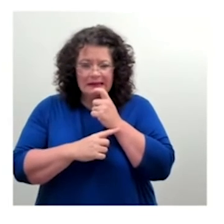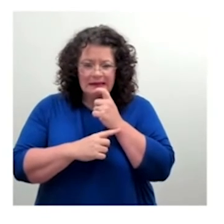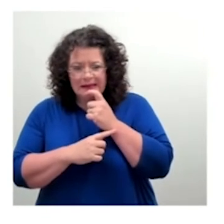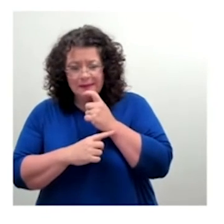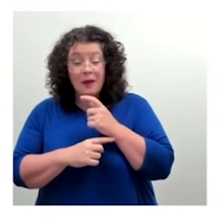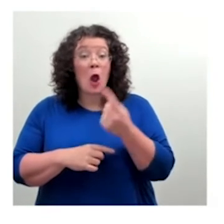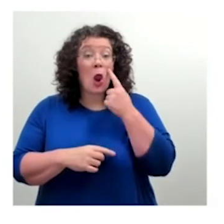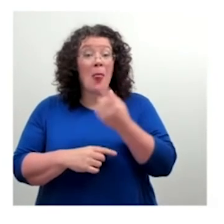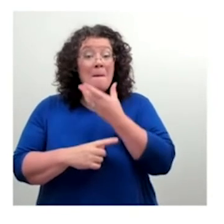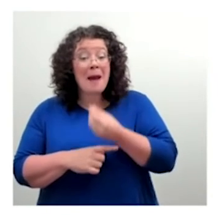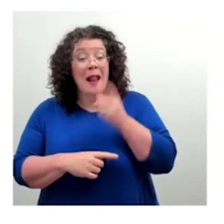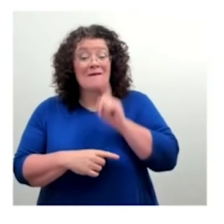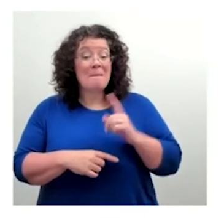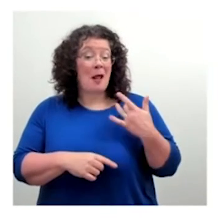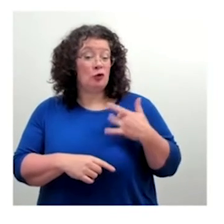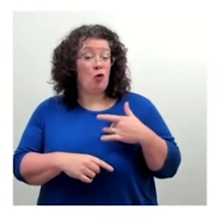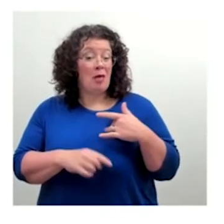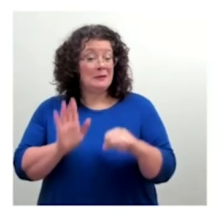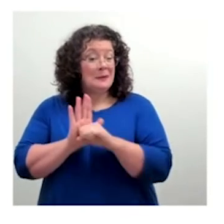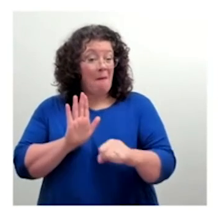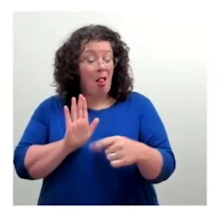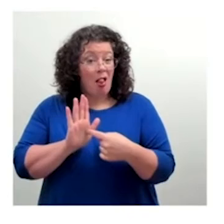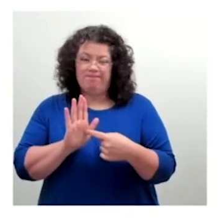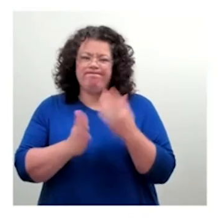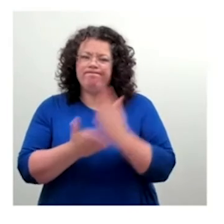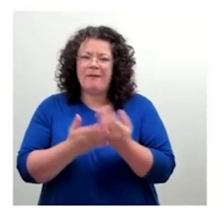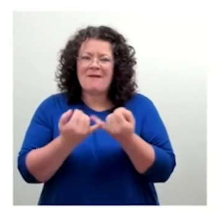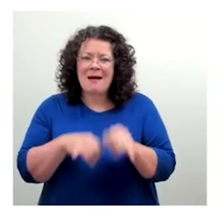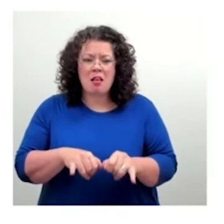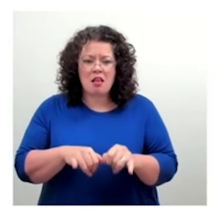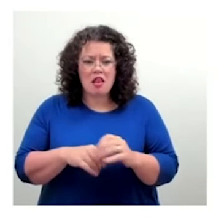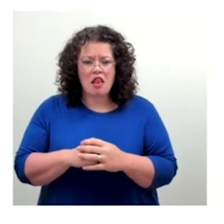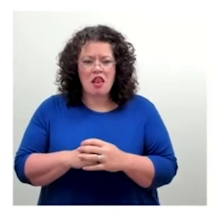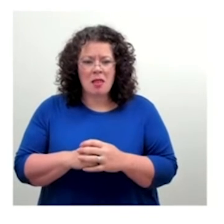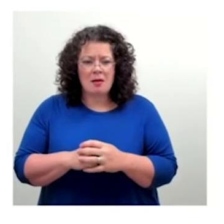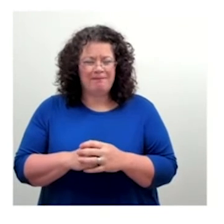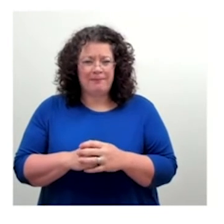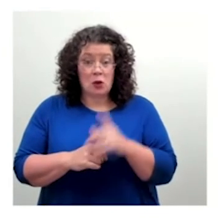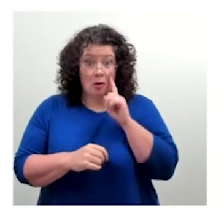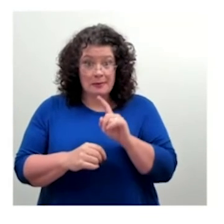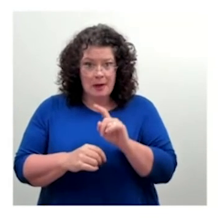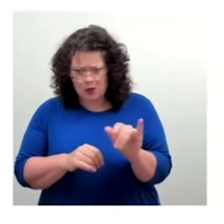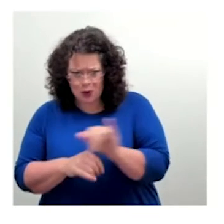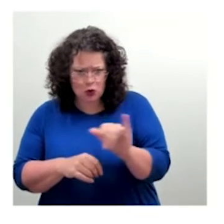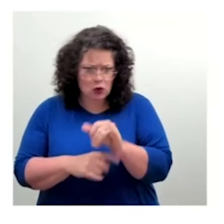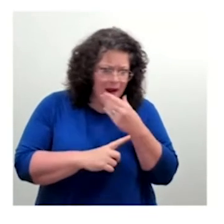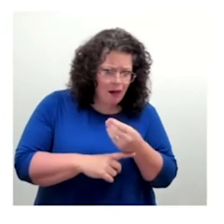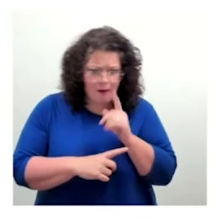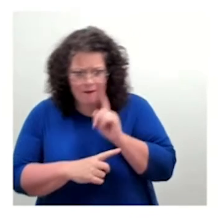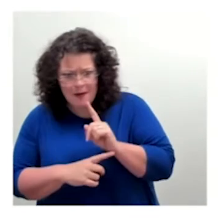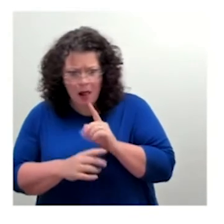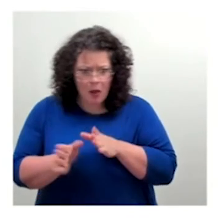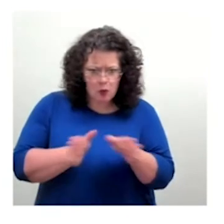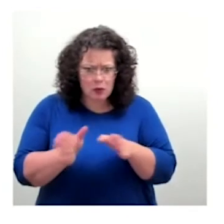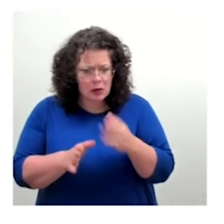one in the top right hand corner is a male only. There is no female toilet in that. And I think you might struggle to be able